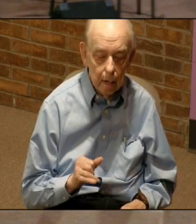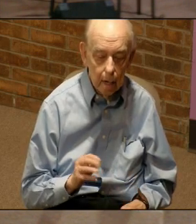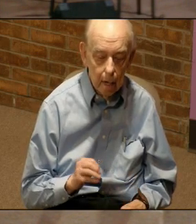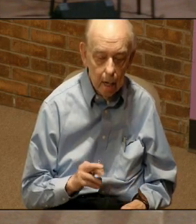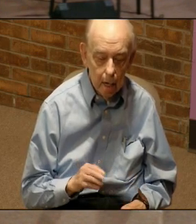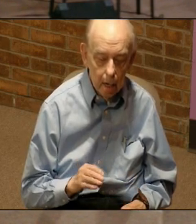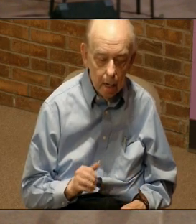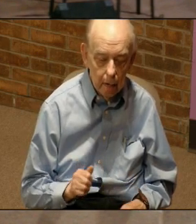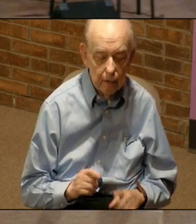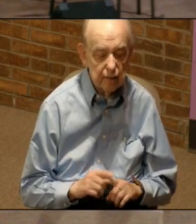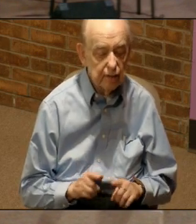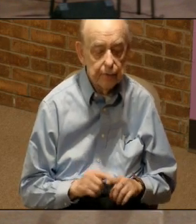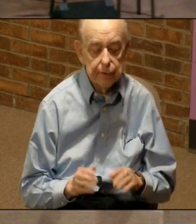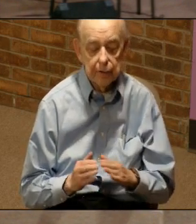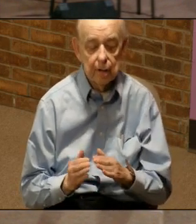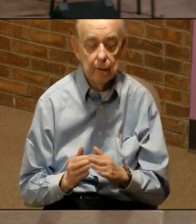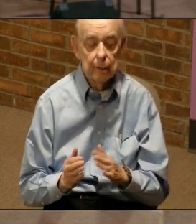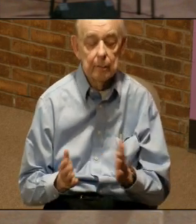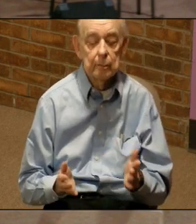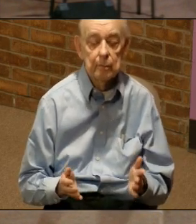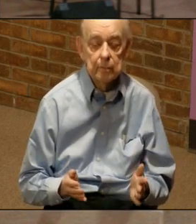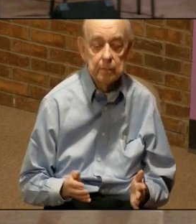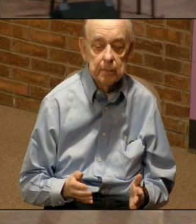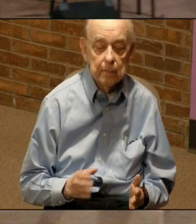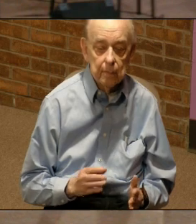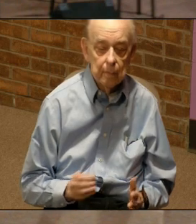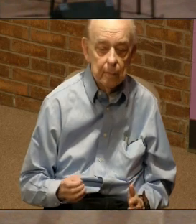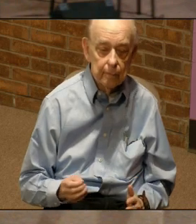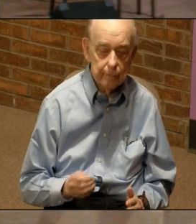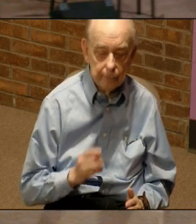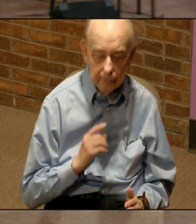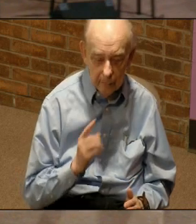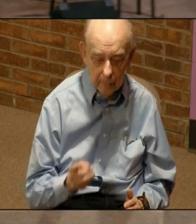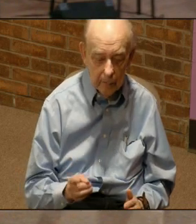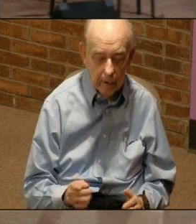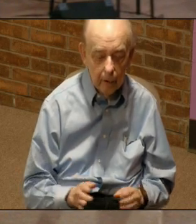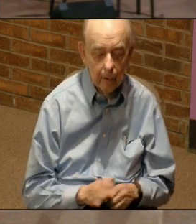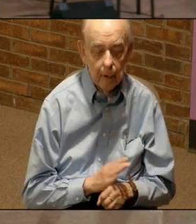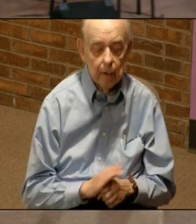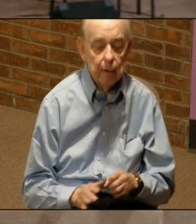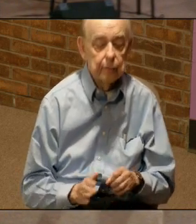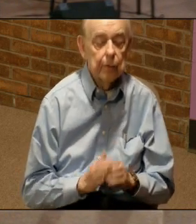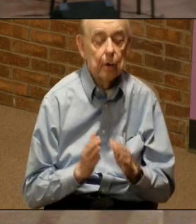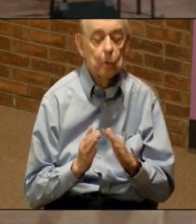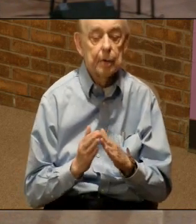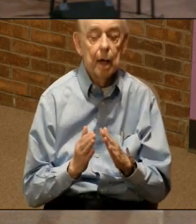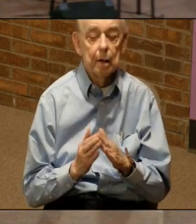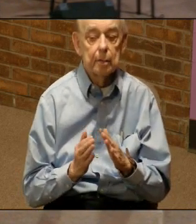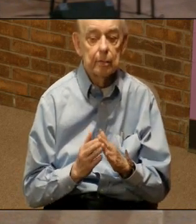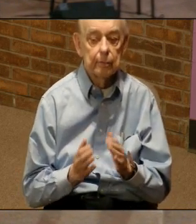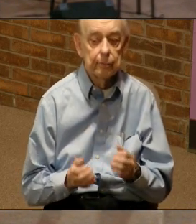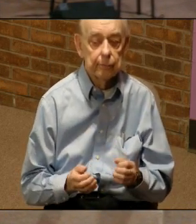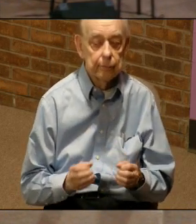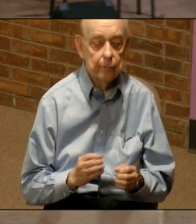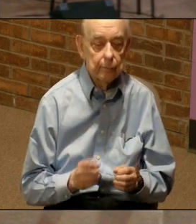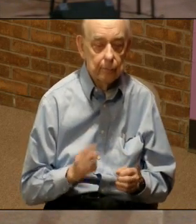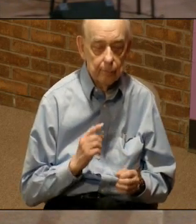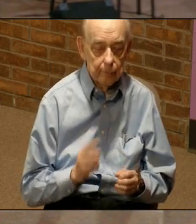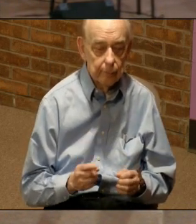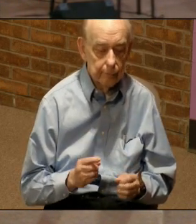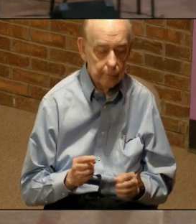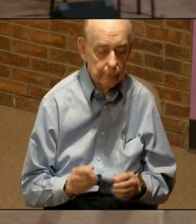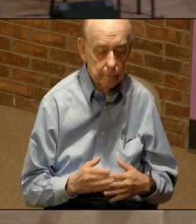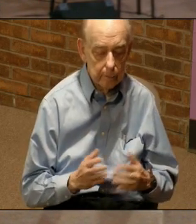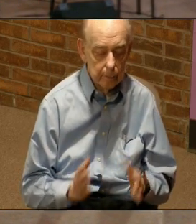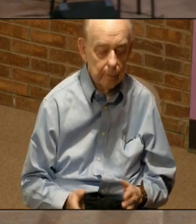of Ephesus. It was called the Church of Laodicea. It was for the whole town. It was for